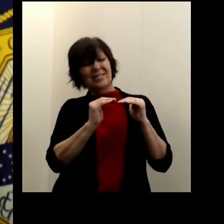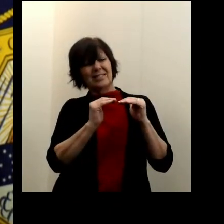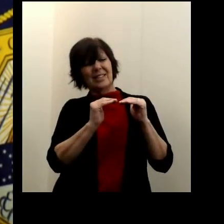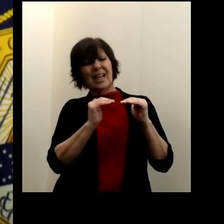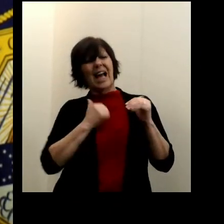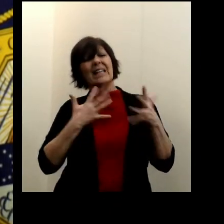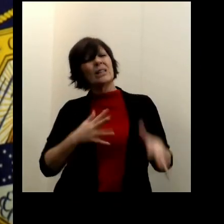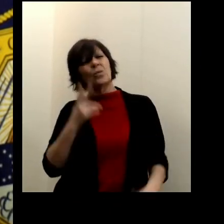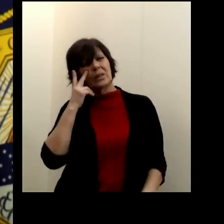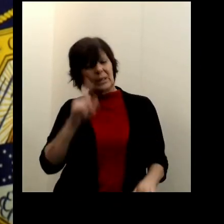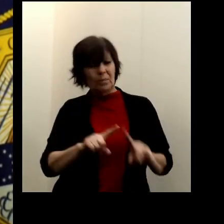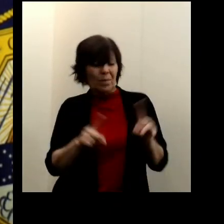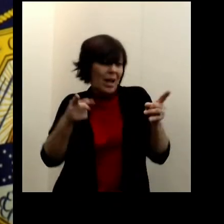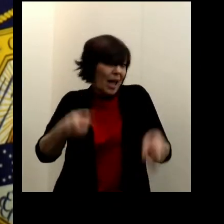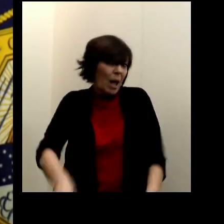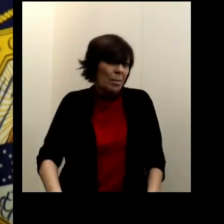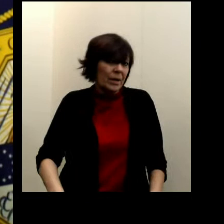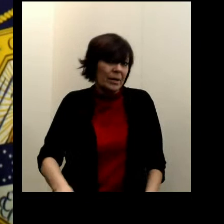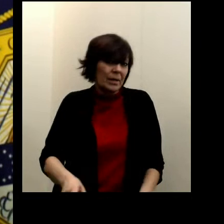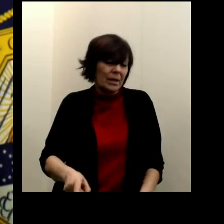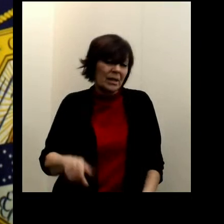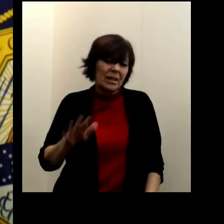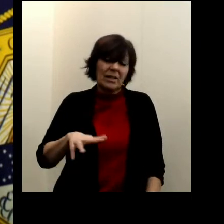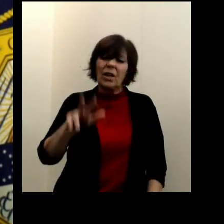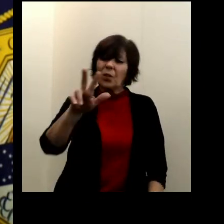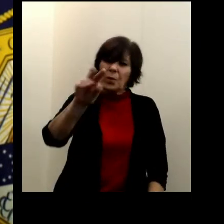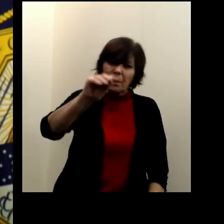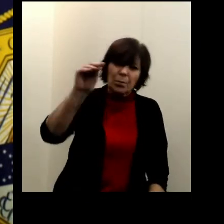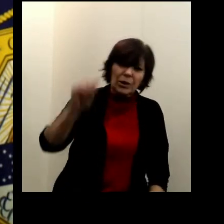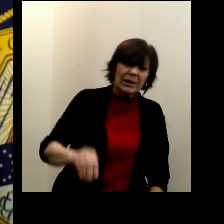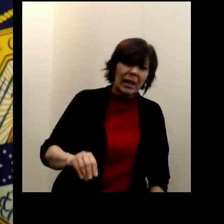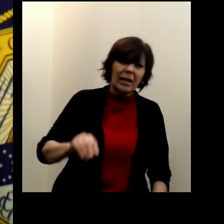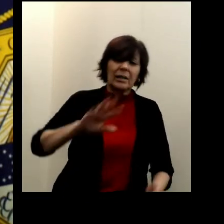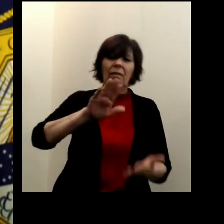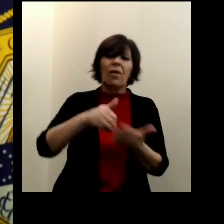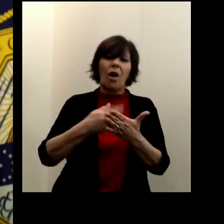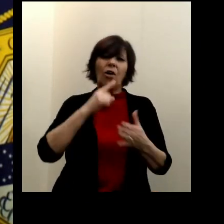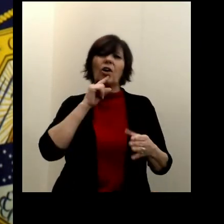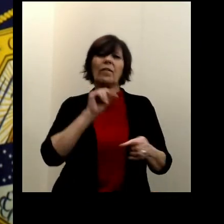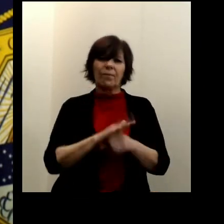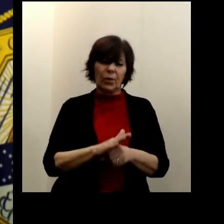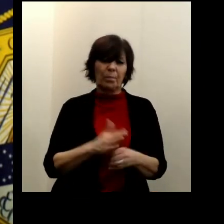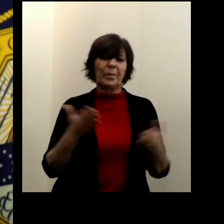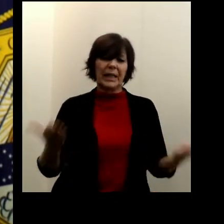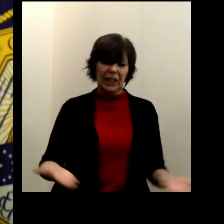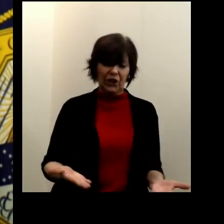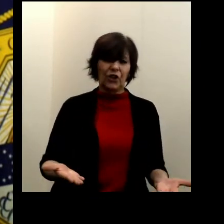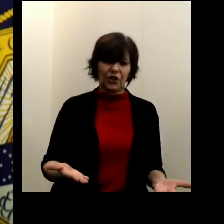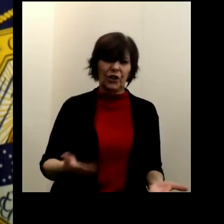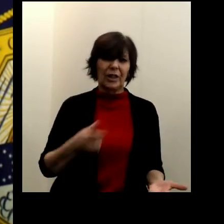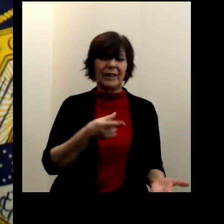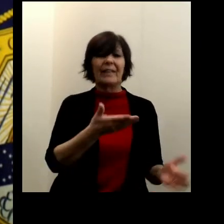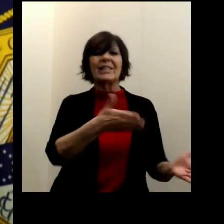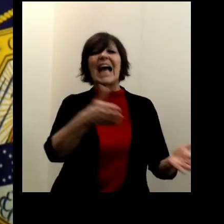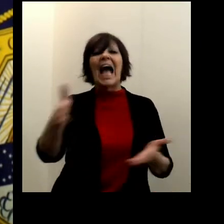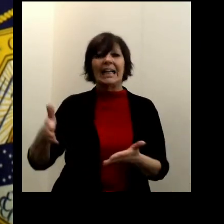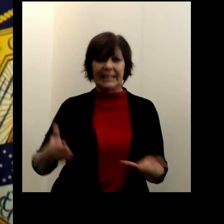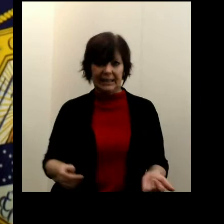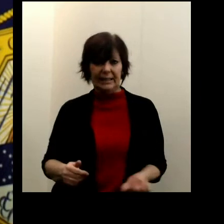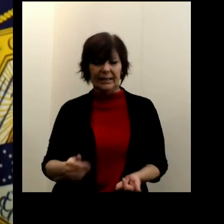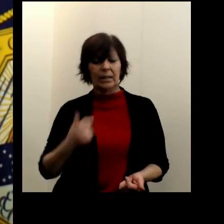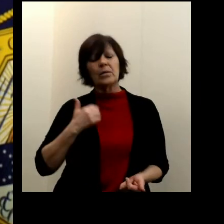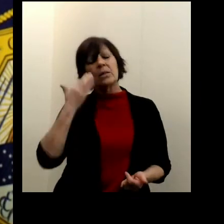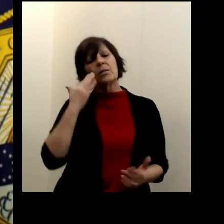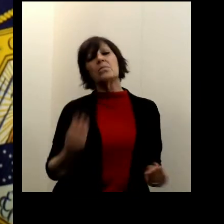did. It's basically 3% of all confirmed cases that we have in Erie County, the individuals have died. Now, we know there's